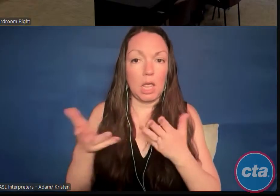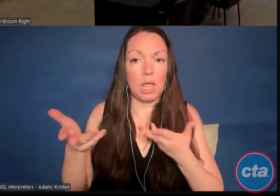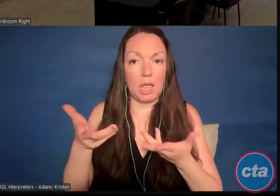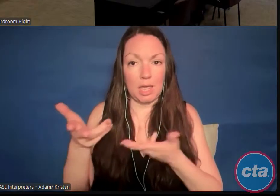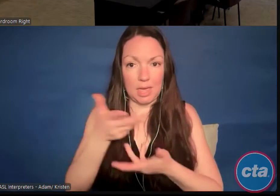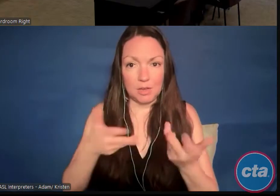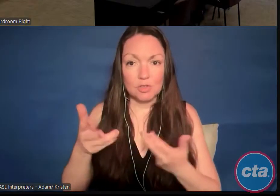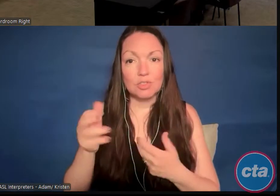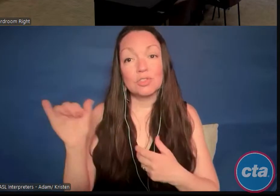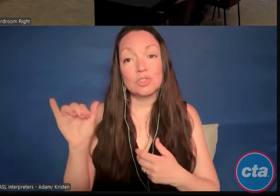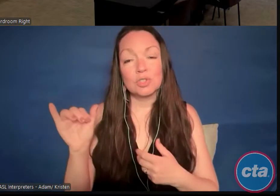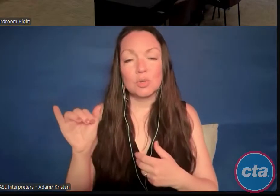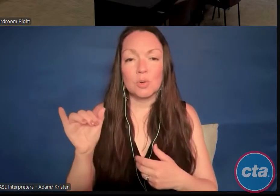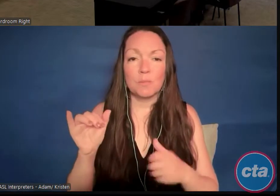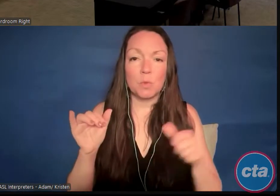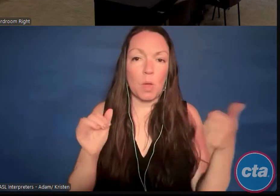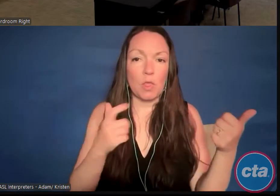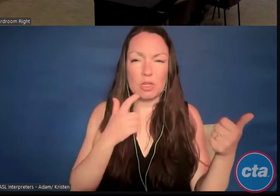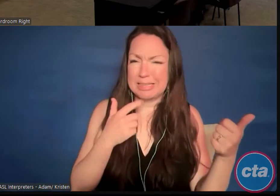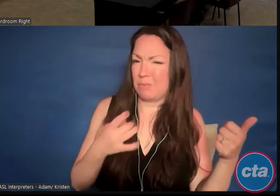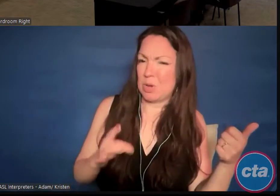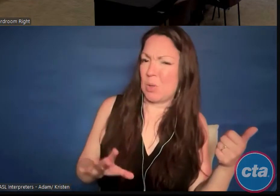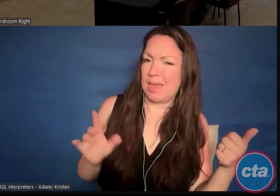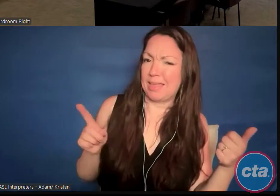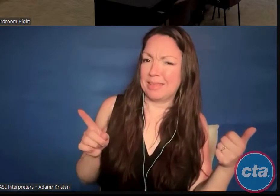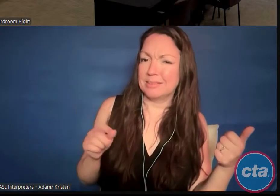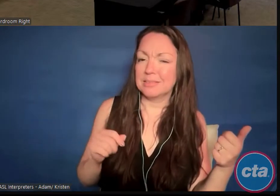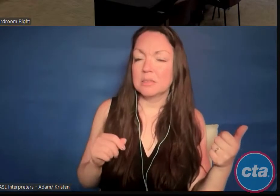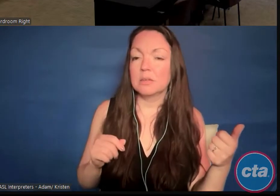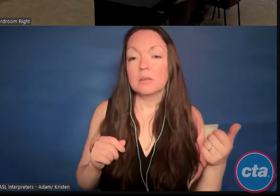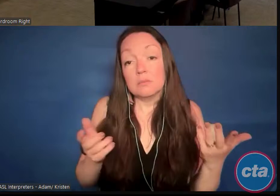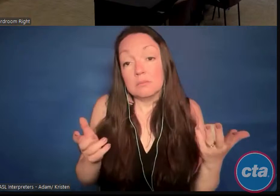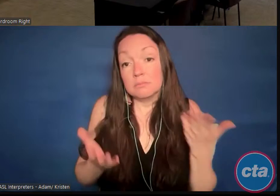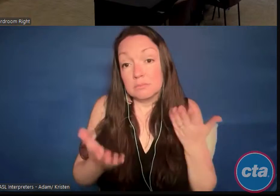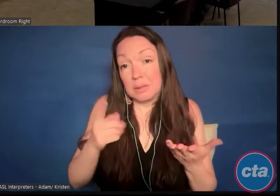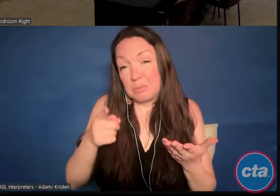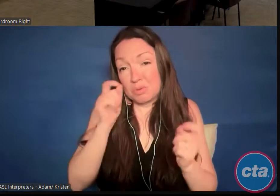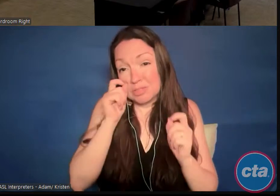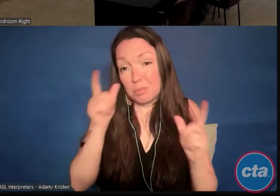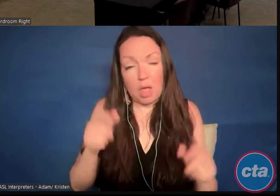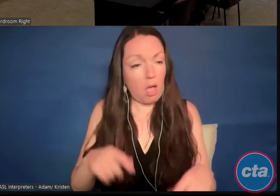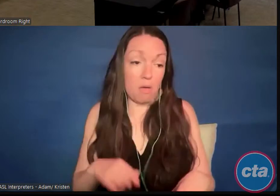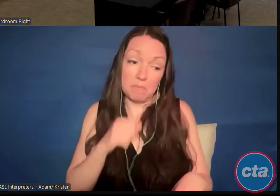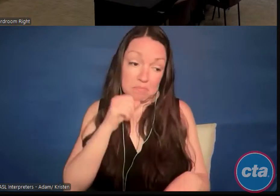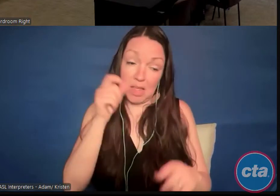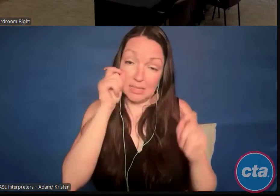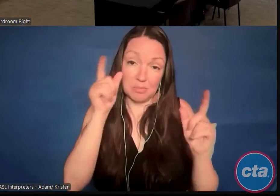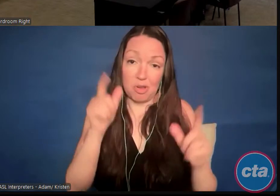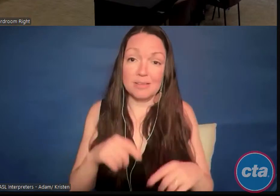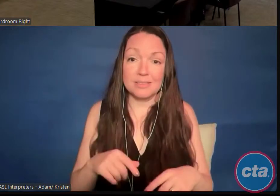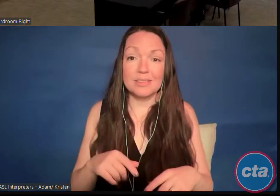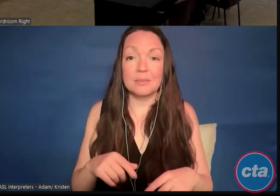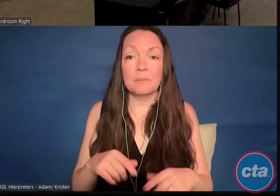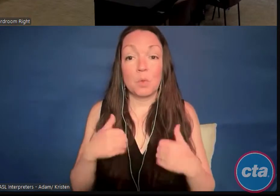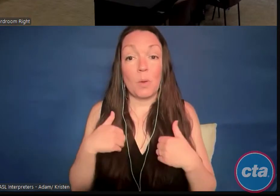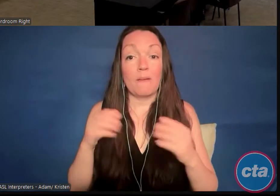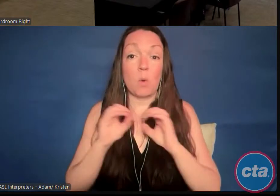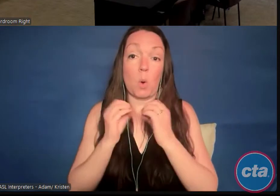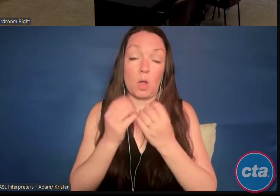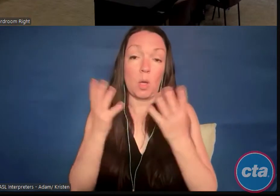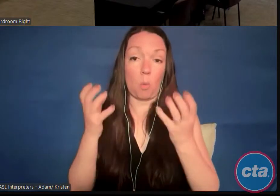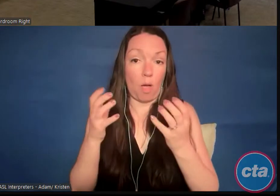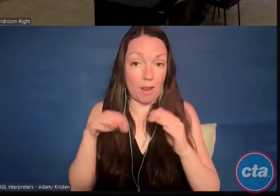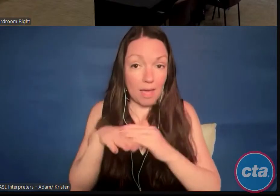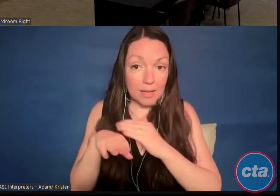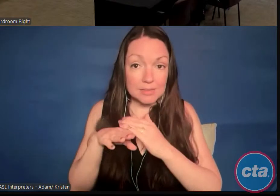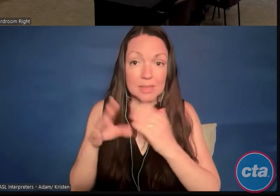say like, yeah, we don't like those. Like, they may want it, right? You'd be surprised, right? Like, I'm not surprised. you got to work that want it and want access